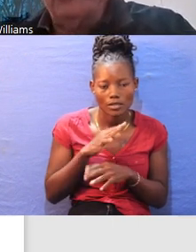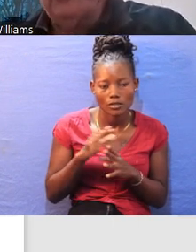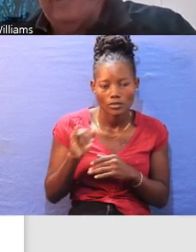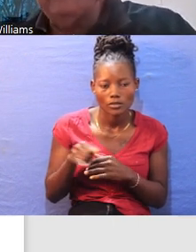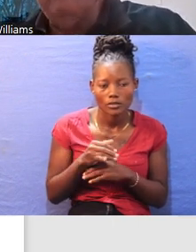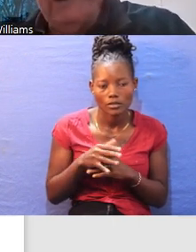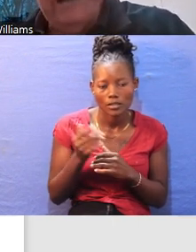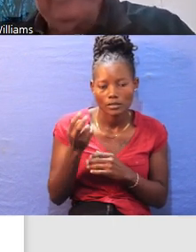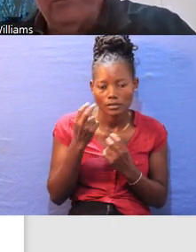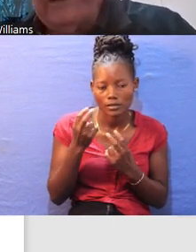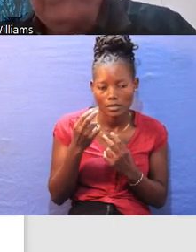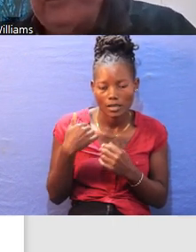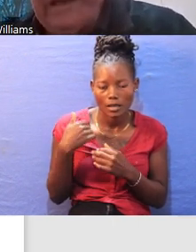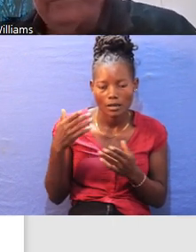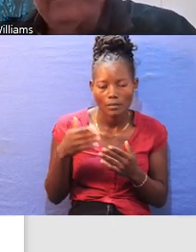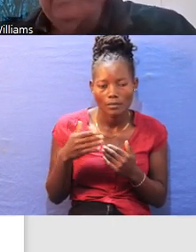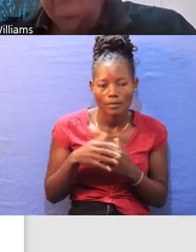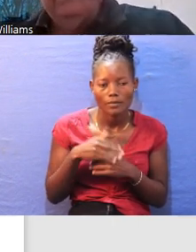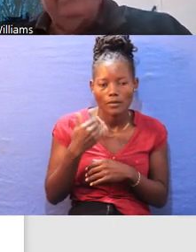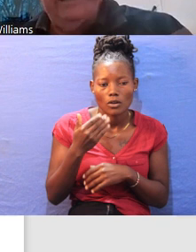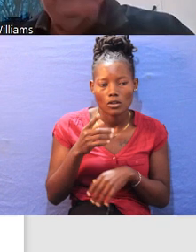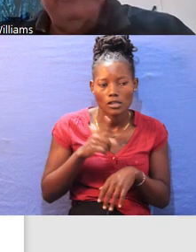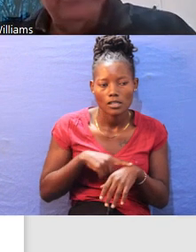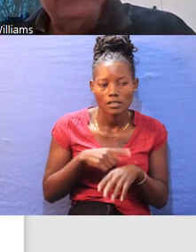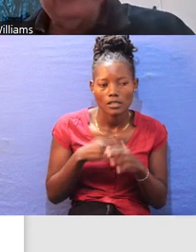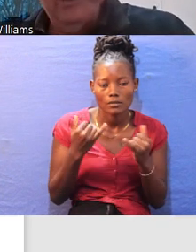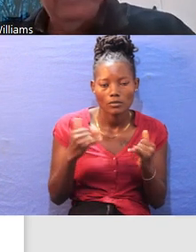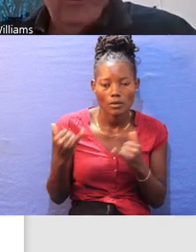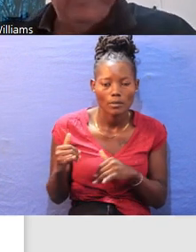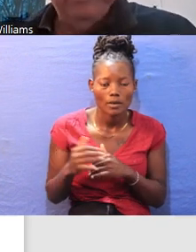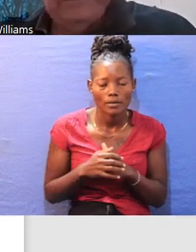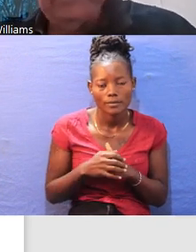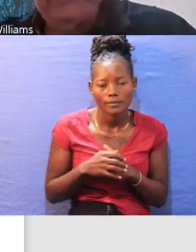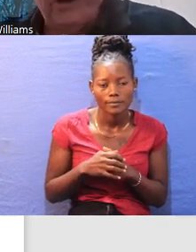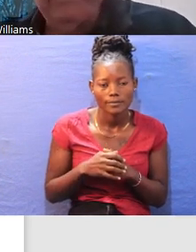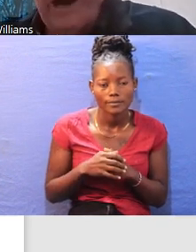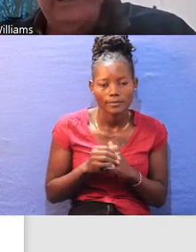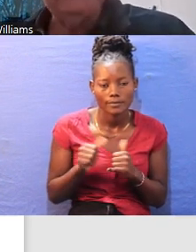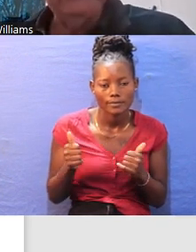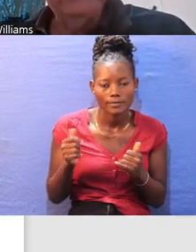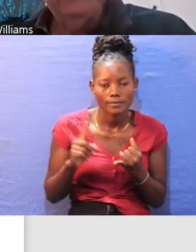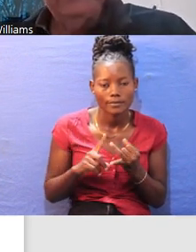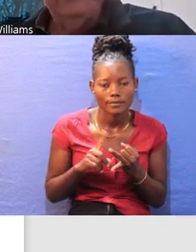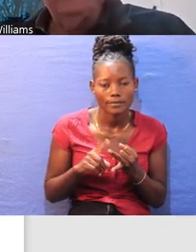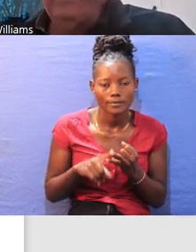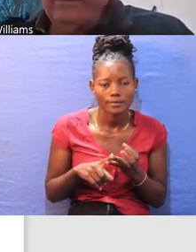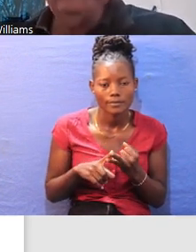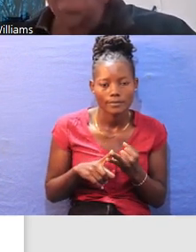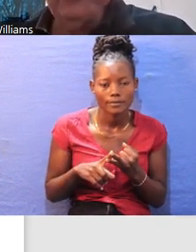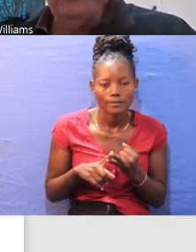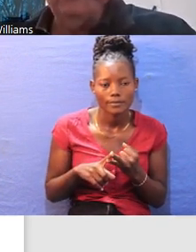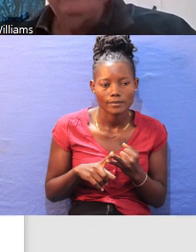the shorter reps, but I don't like just 10. And I hear football coaches all the time, well, we play in a 10-yard box.